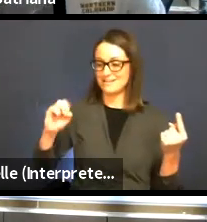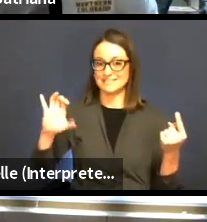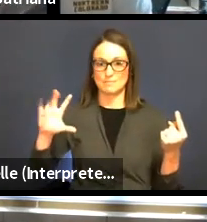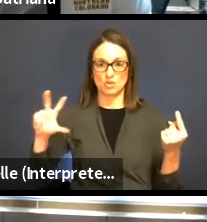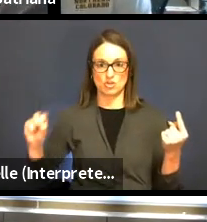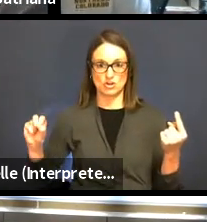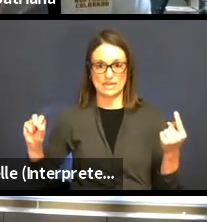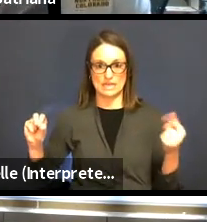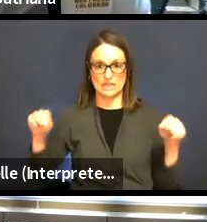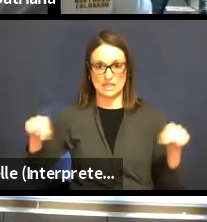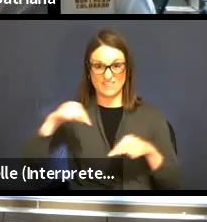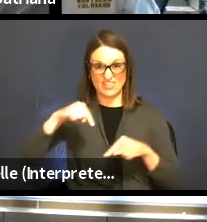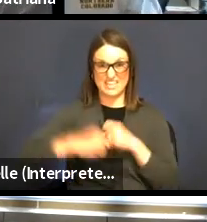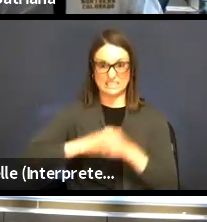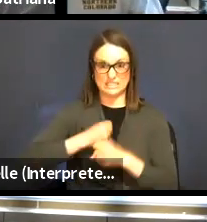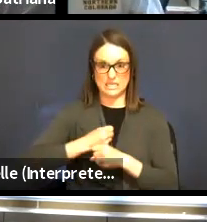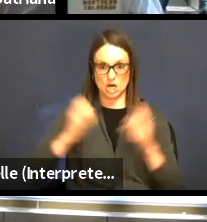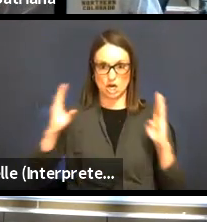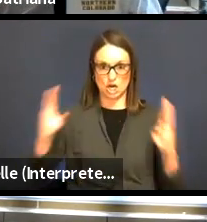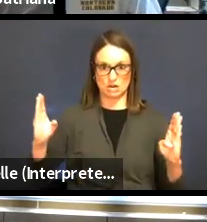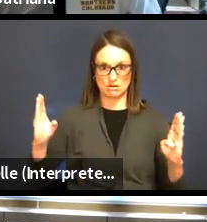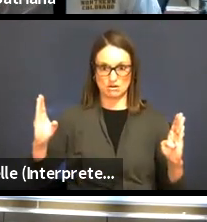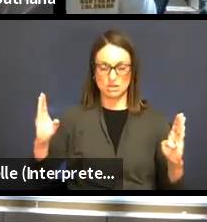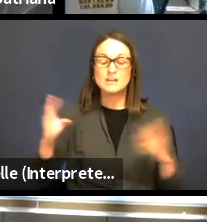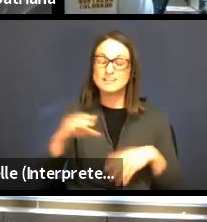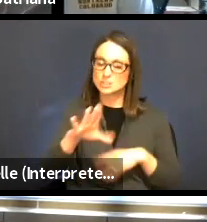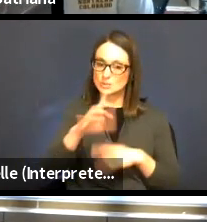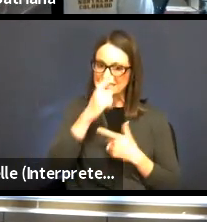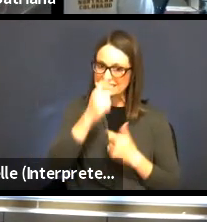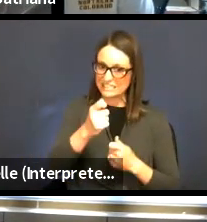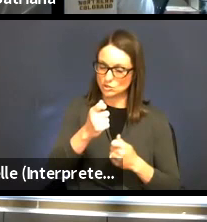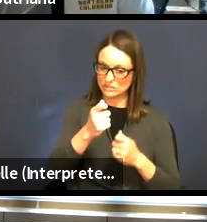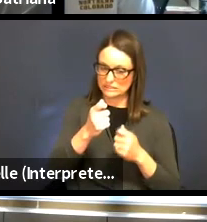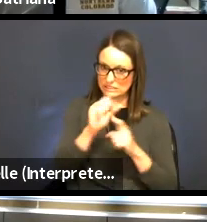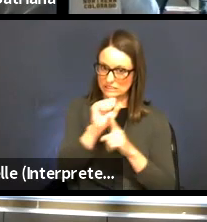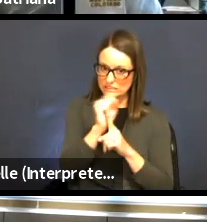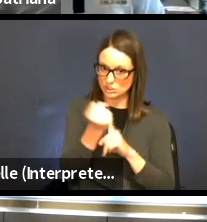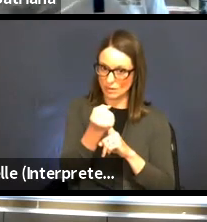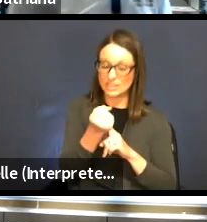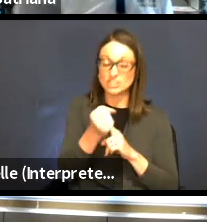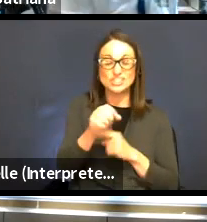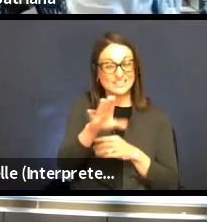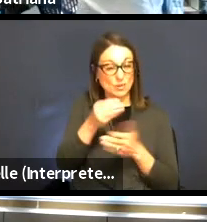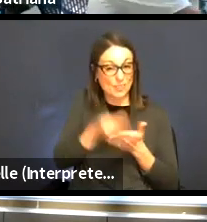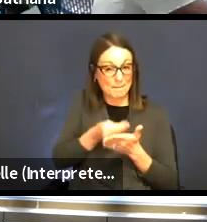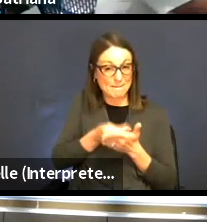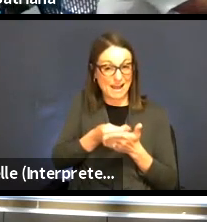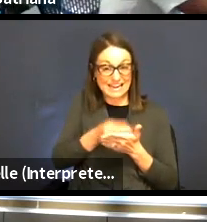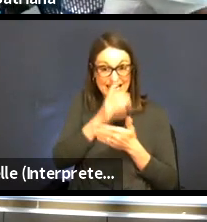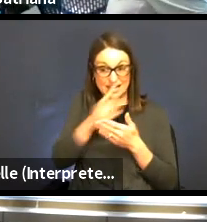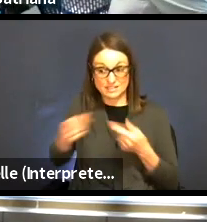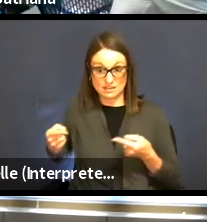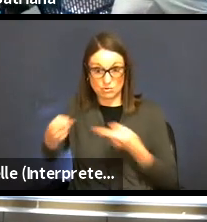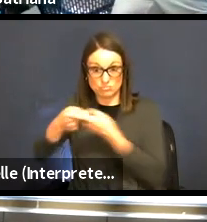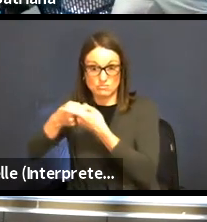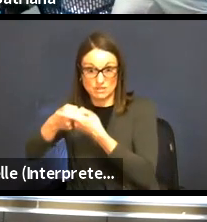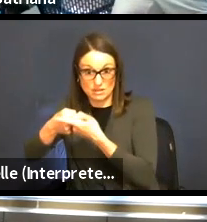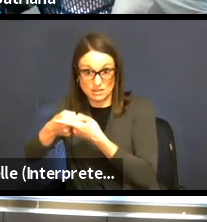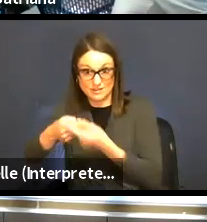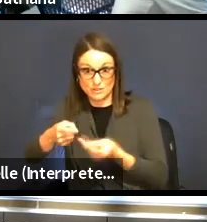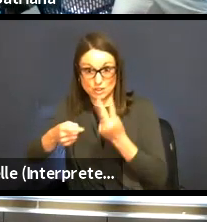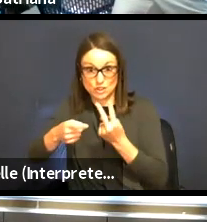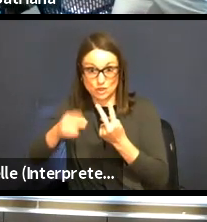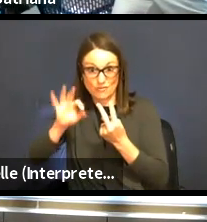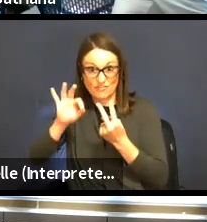it's a little bit of an interesting situation where the money is actually crossing fiscal years. I have shown it in